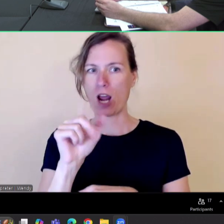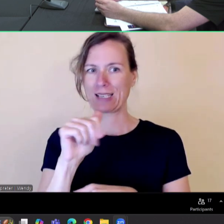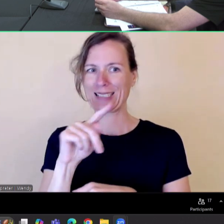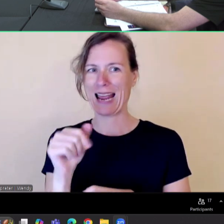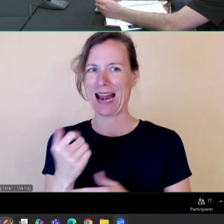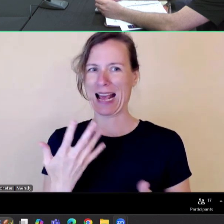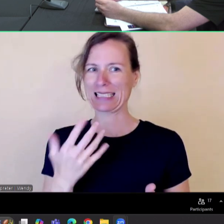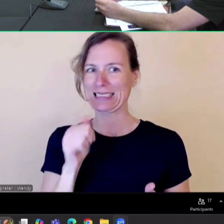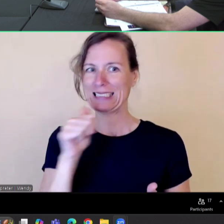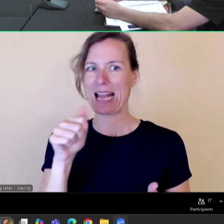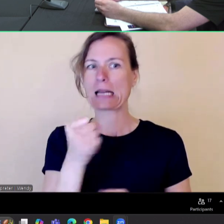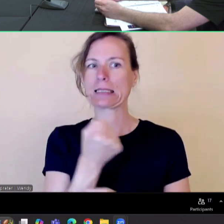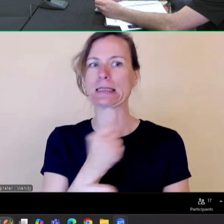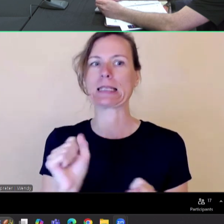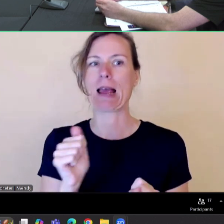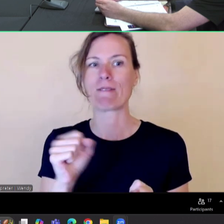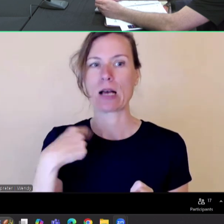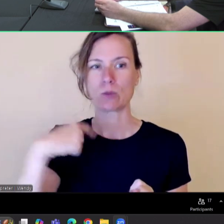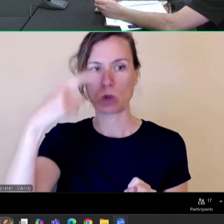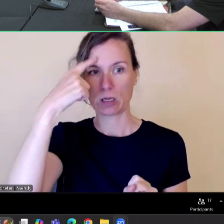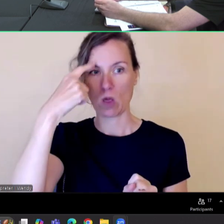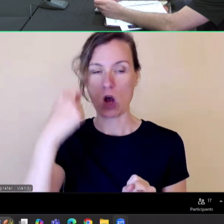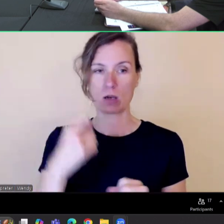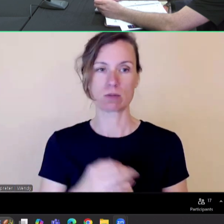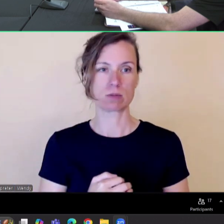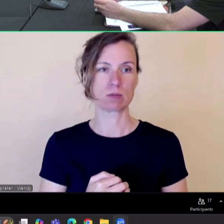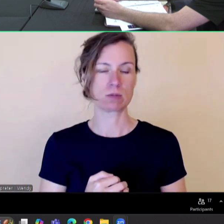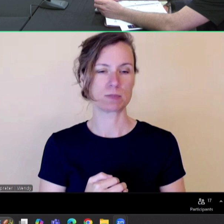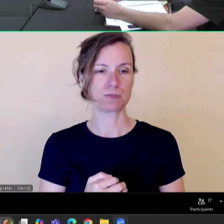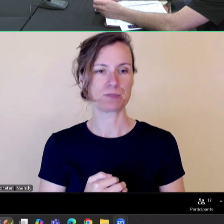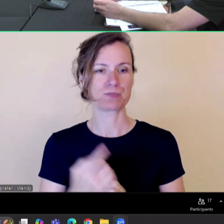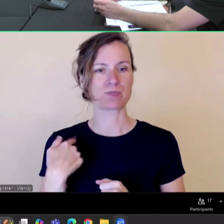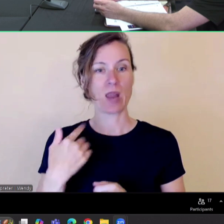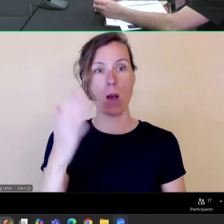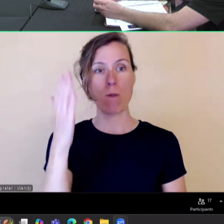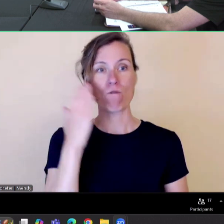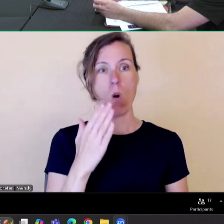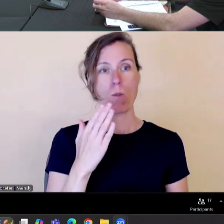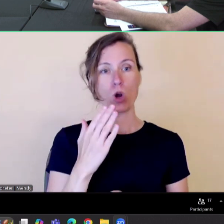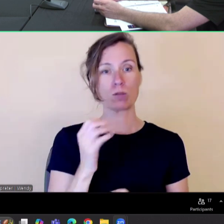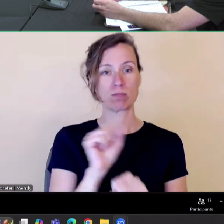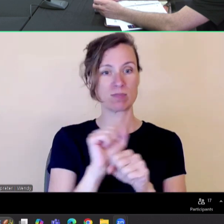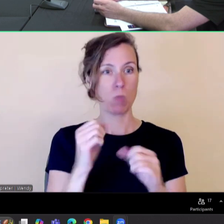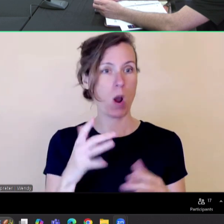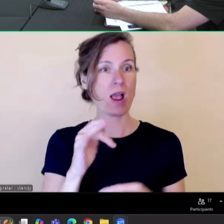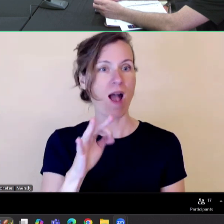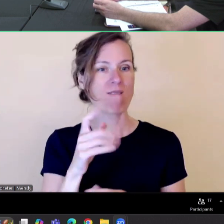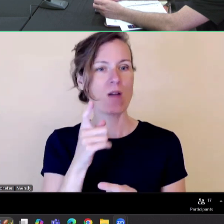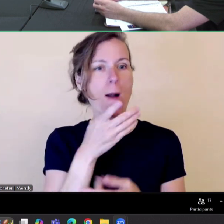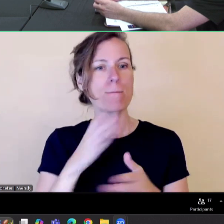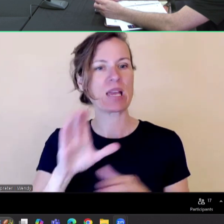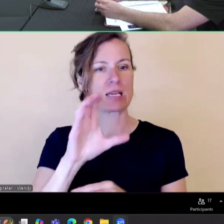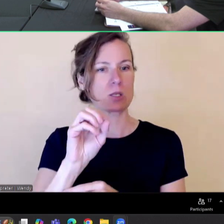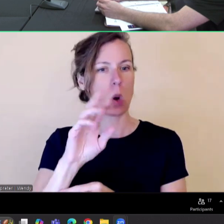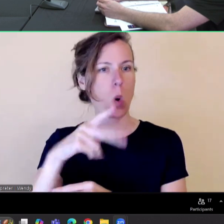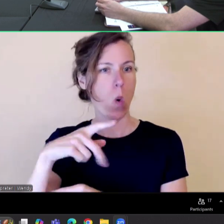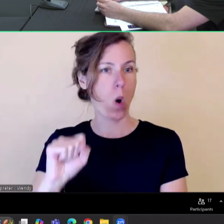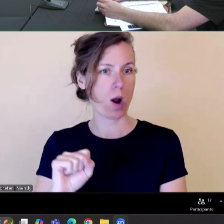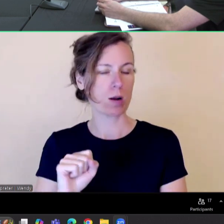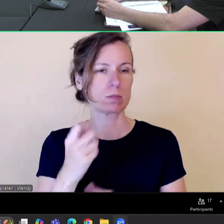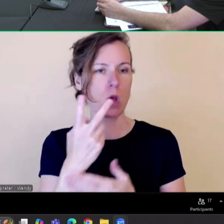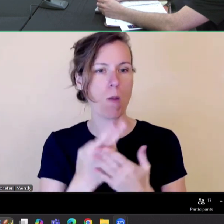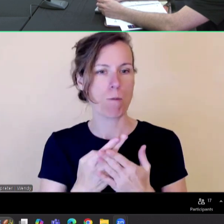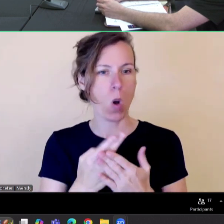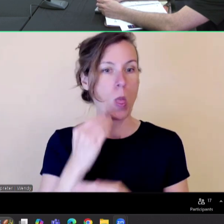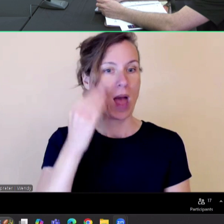were told it was. And I'm a former employee of Peace Corps headquarters, both as a volunteer overseas and as an employee at their